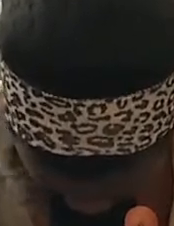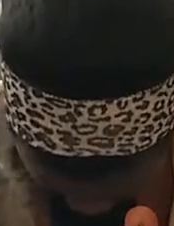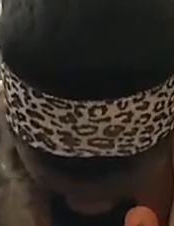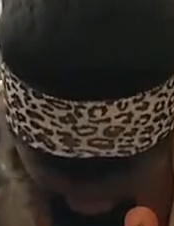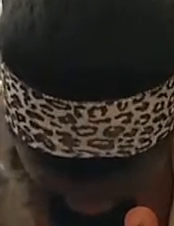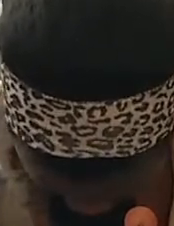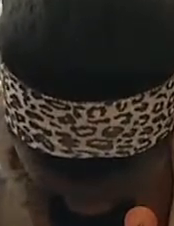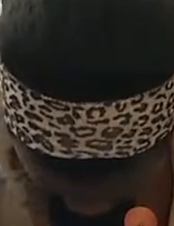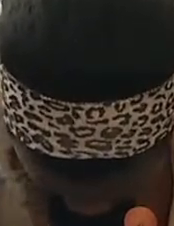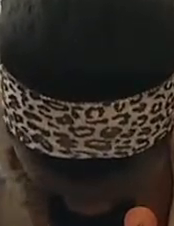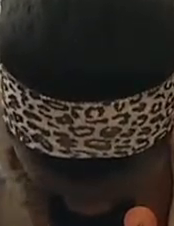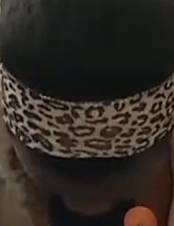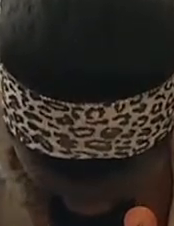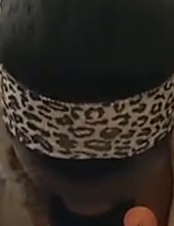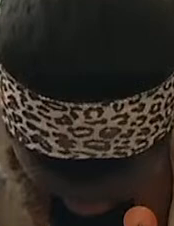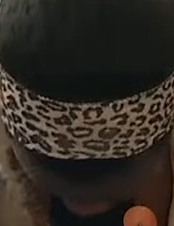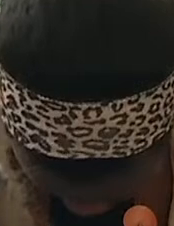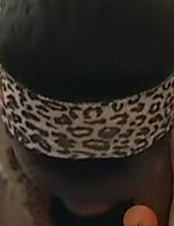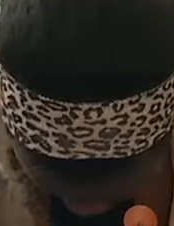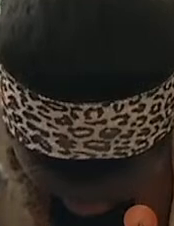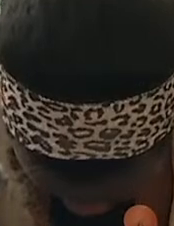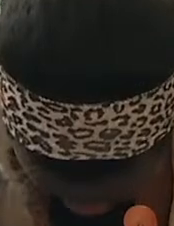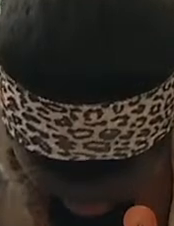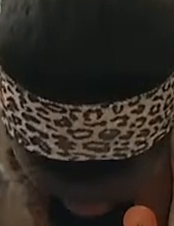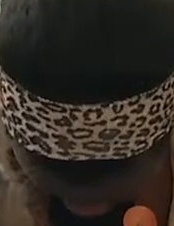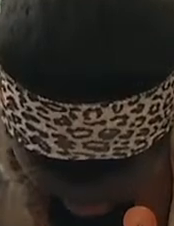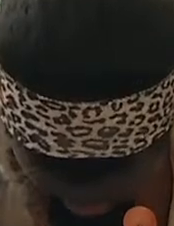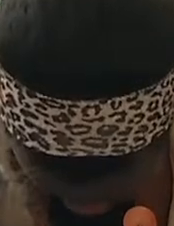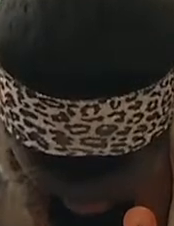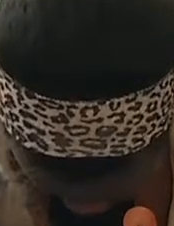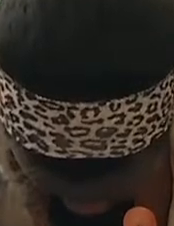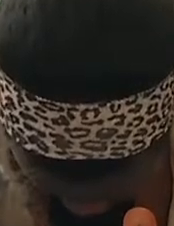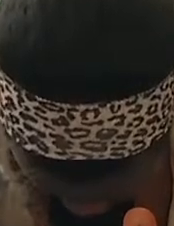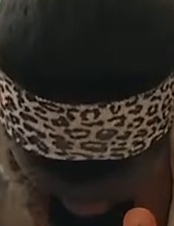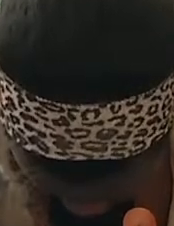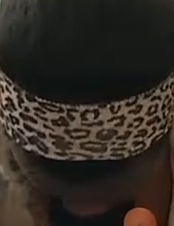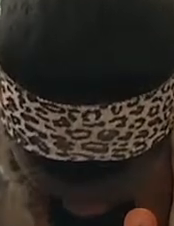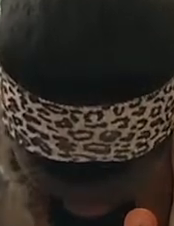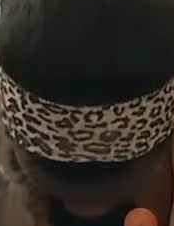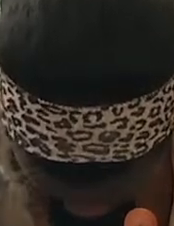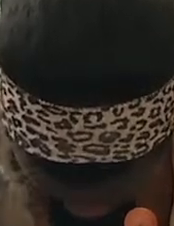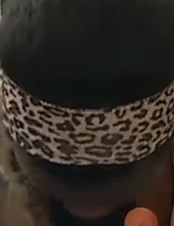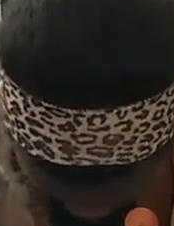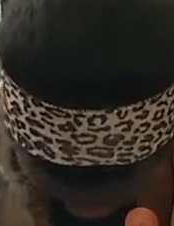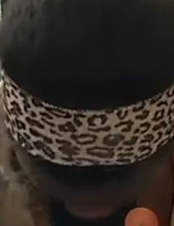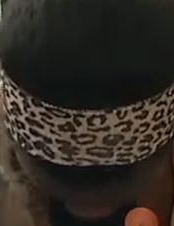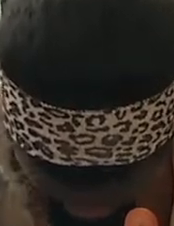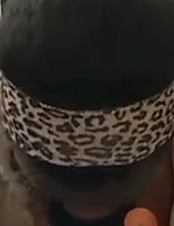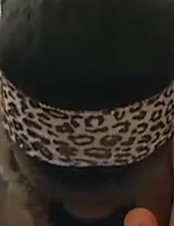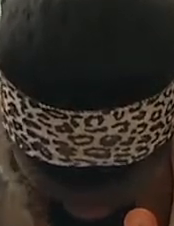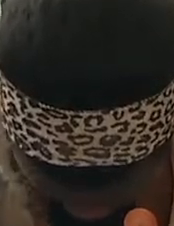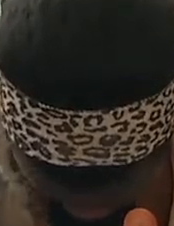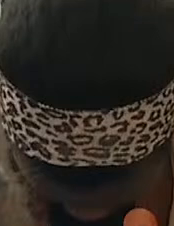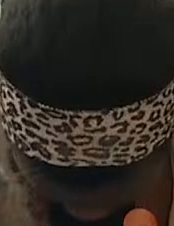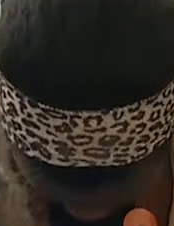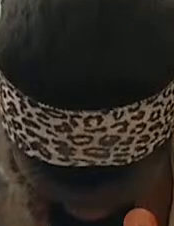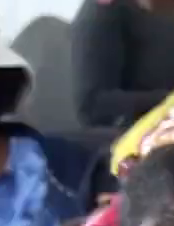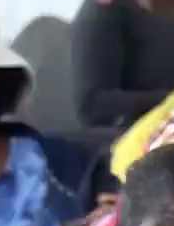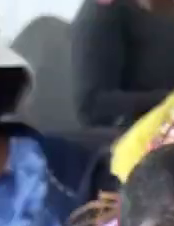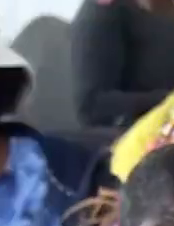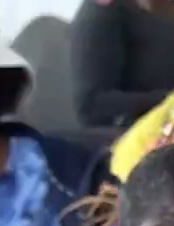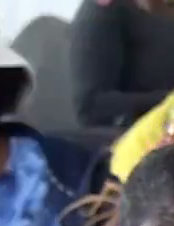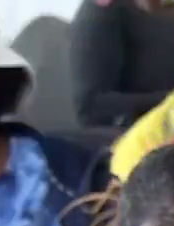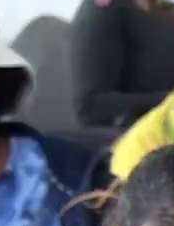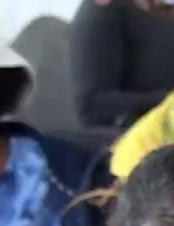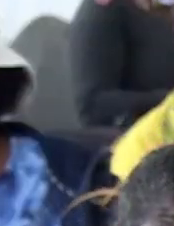ke tse ding tsa dilo tse e leng gore ke kgwetlho mo go rona. People are experiencing climate change